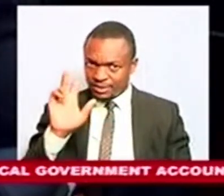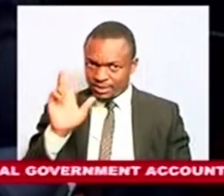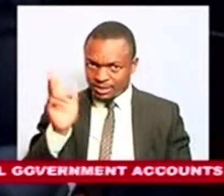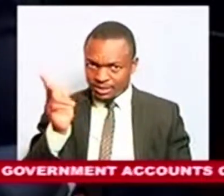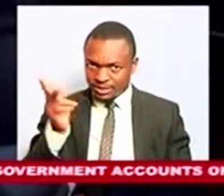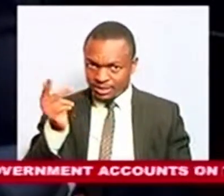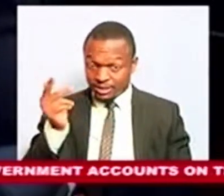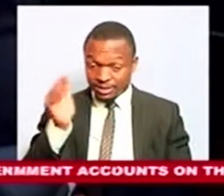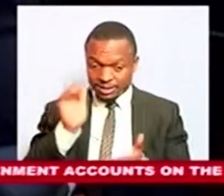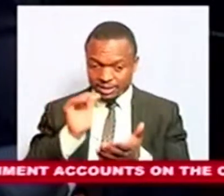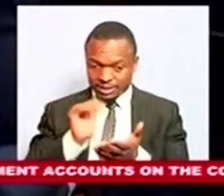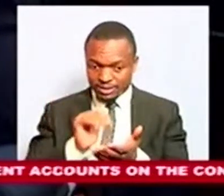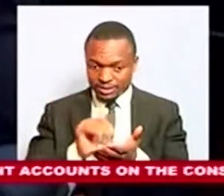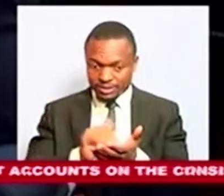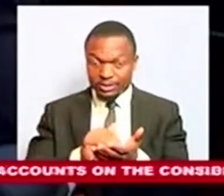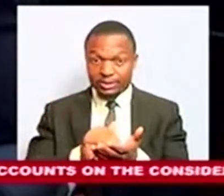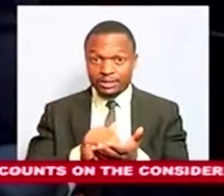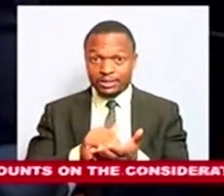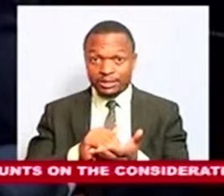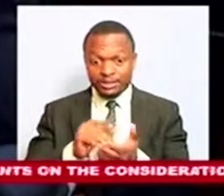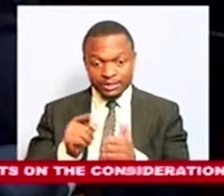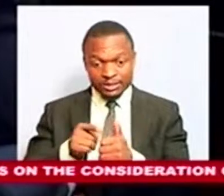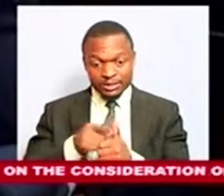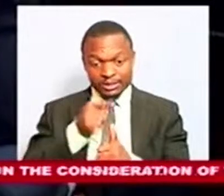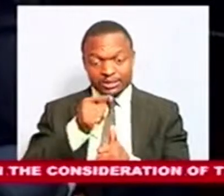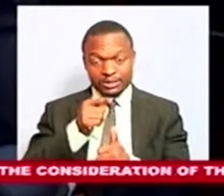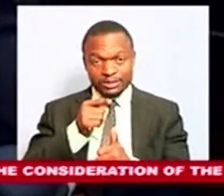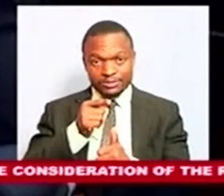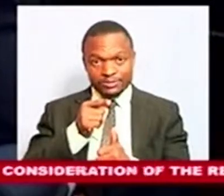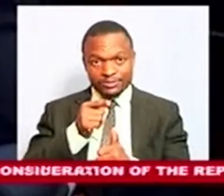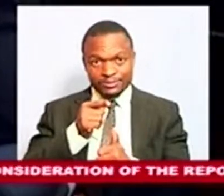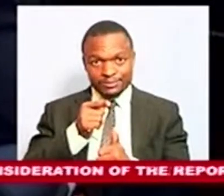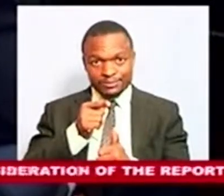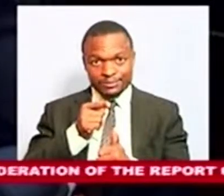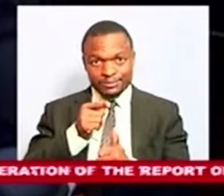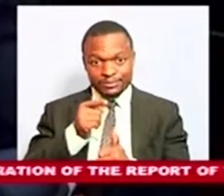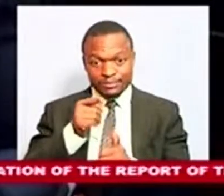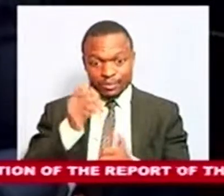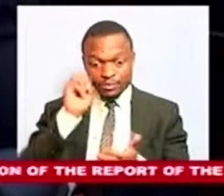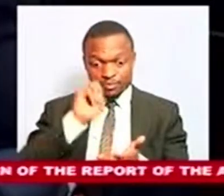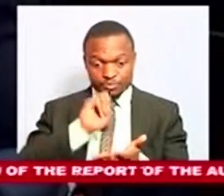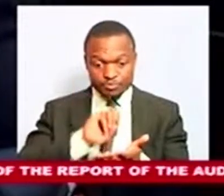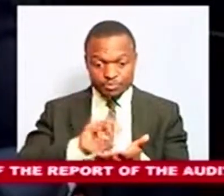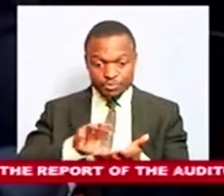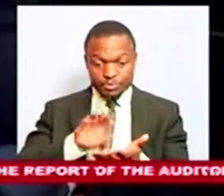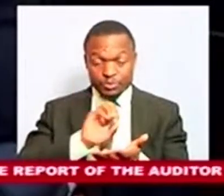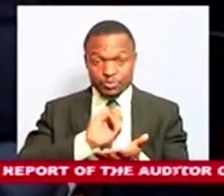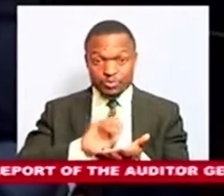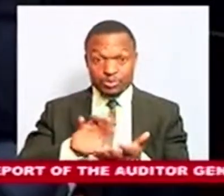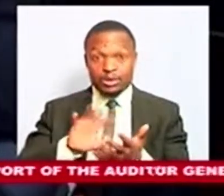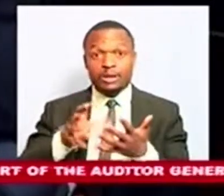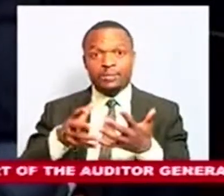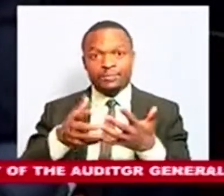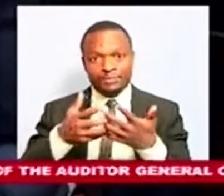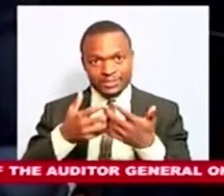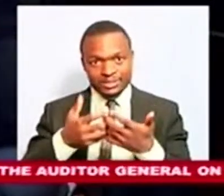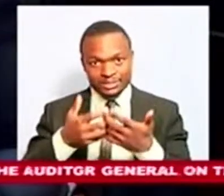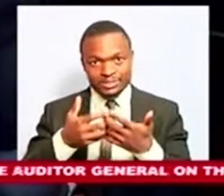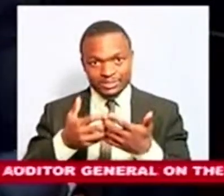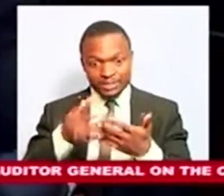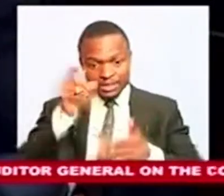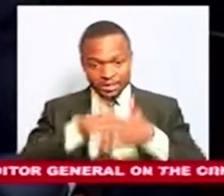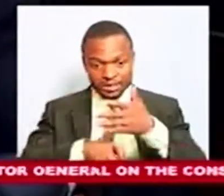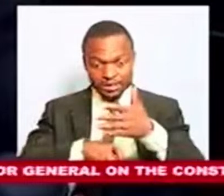113,000 something. Then next, there is a photocopying machine worth, is it